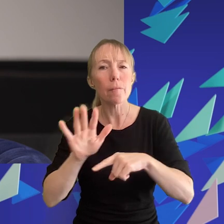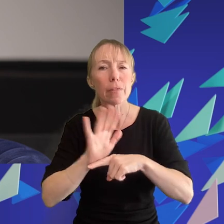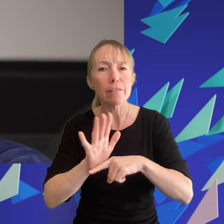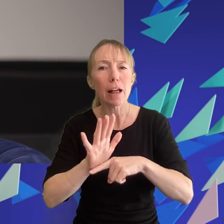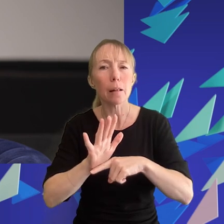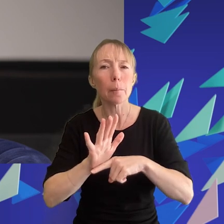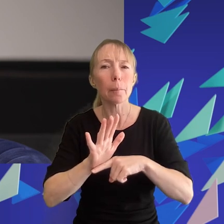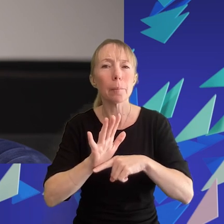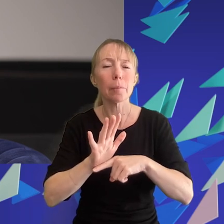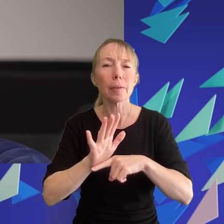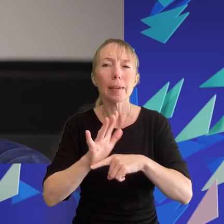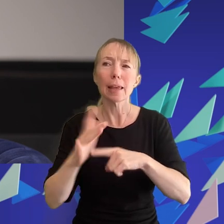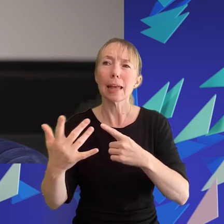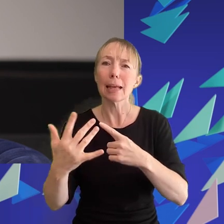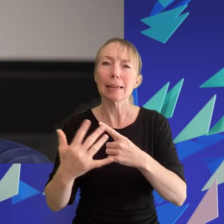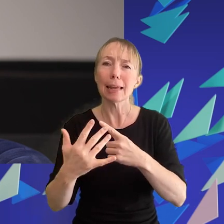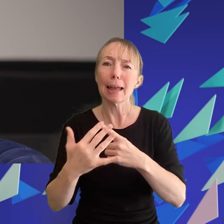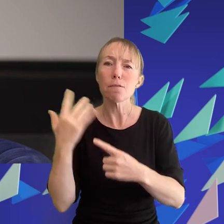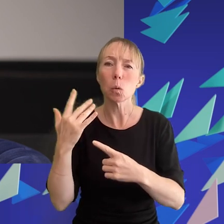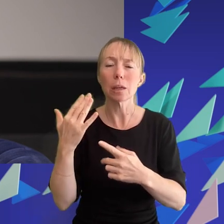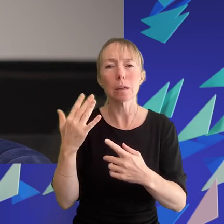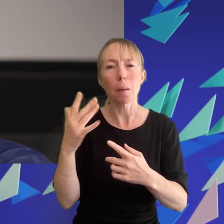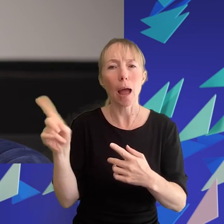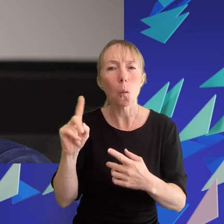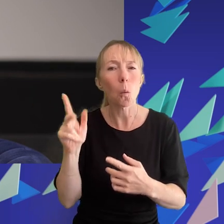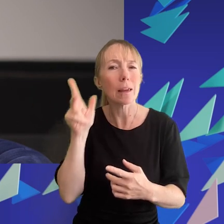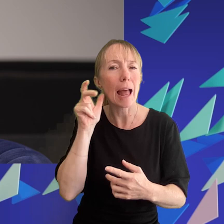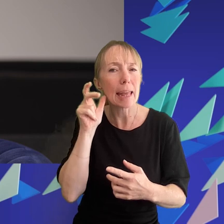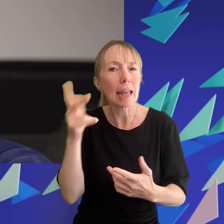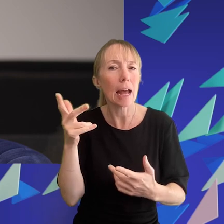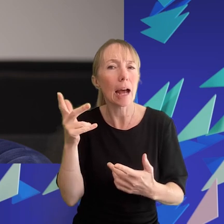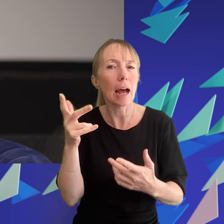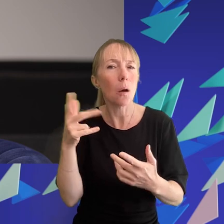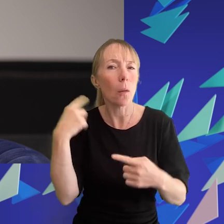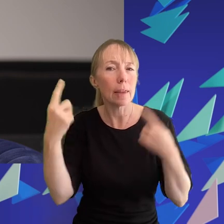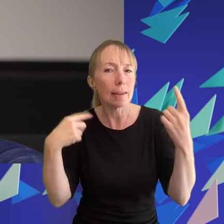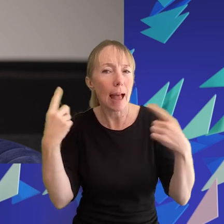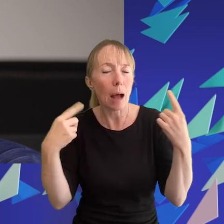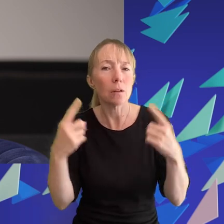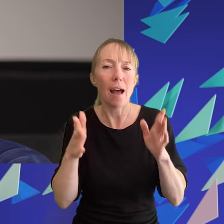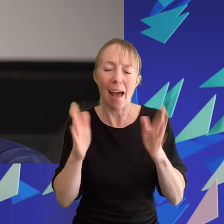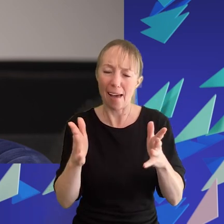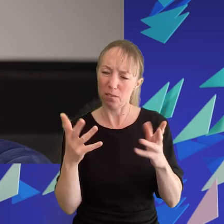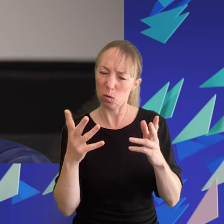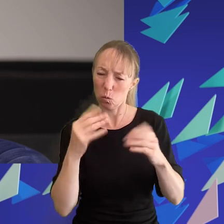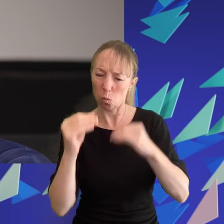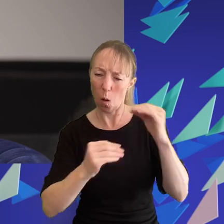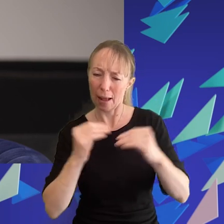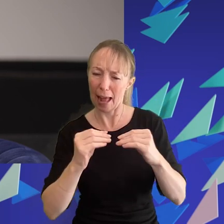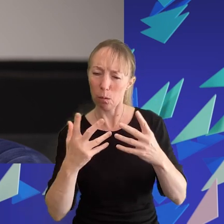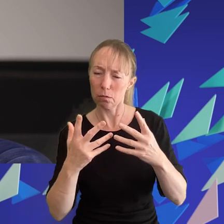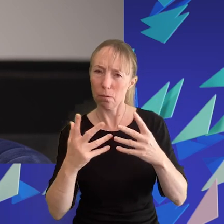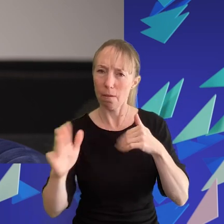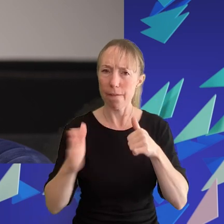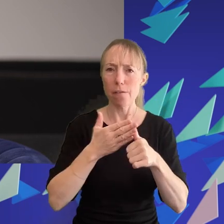is dictated by the sound that I hear, how this sound. I have to define first how these films